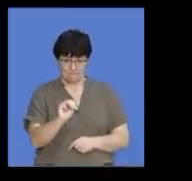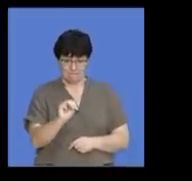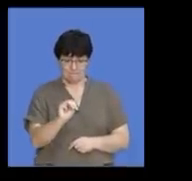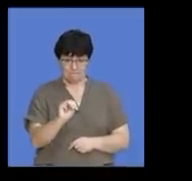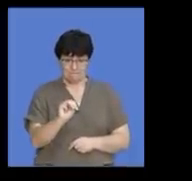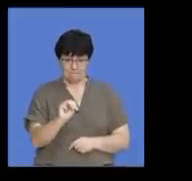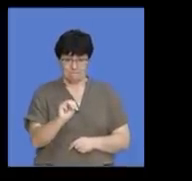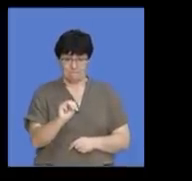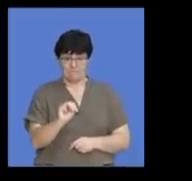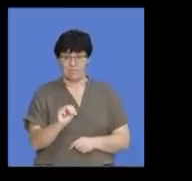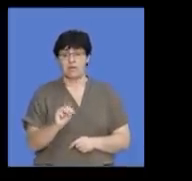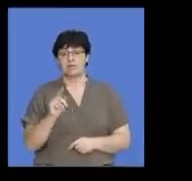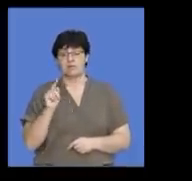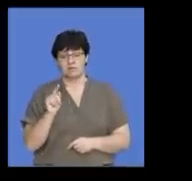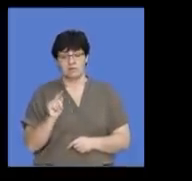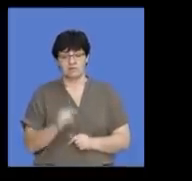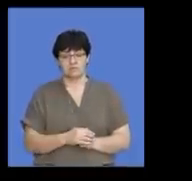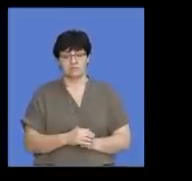my length,